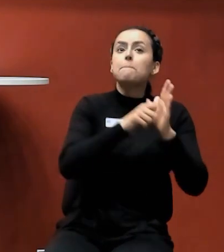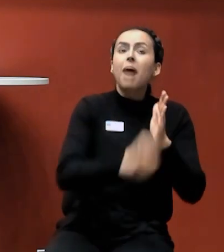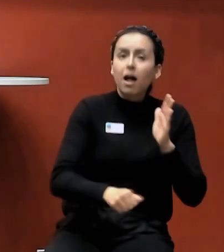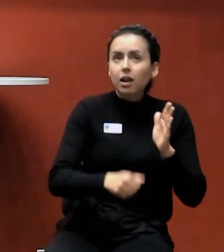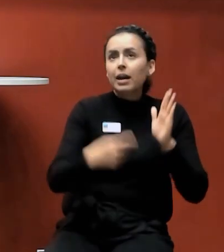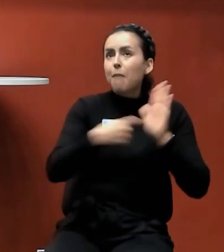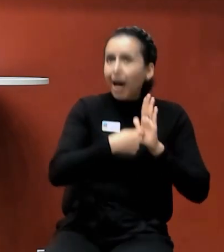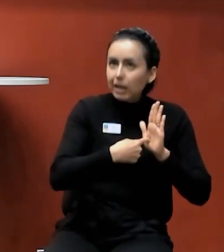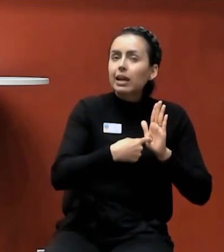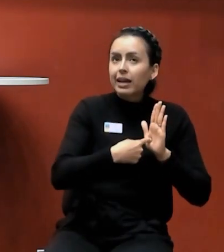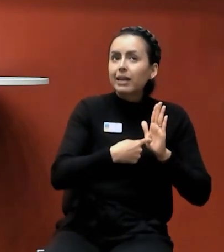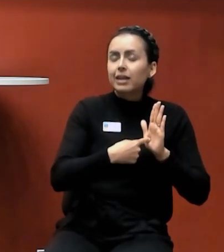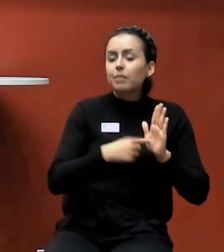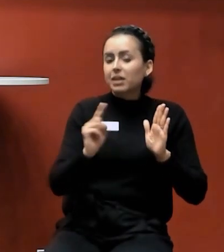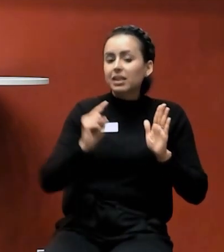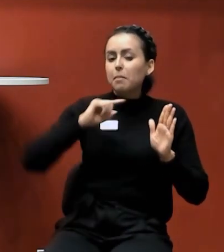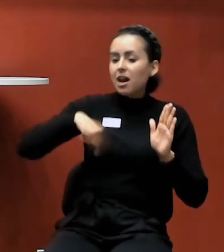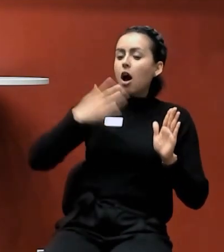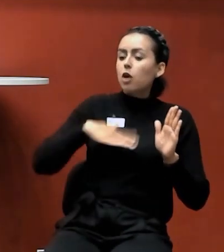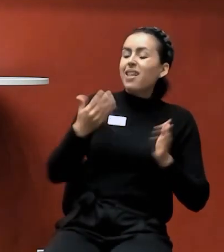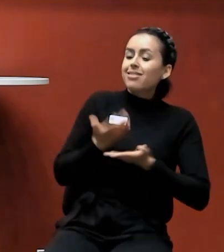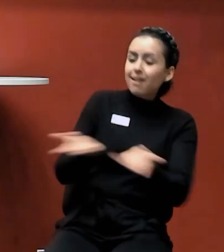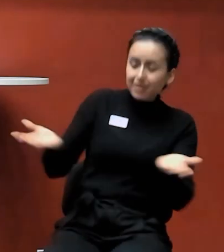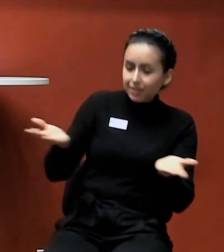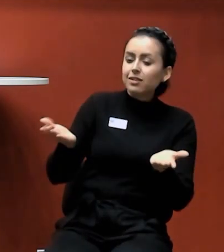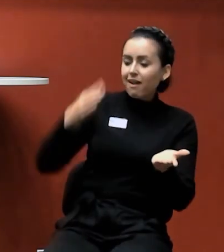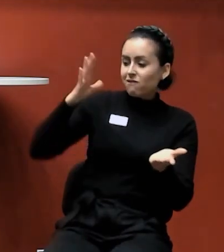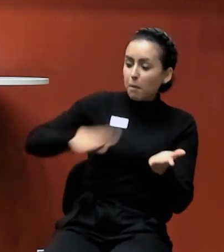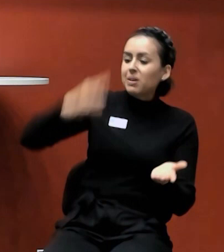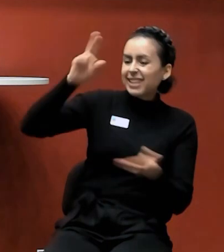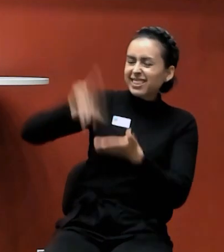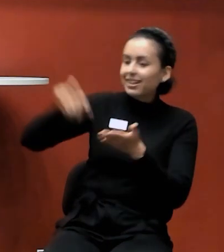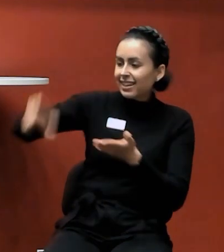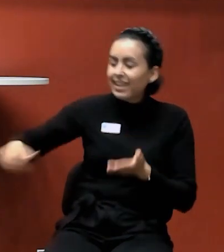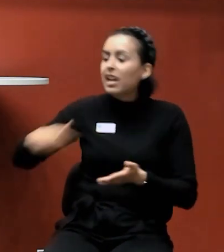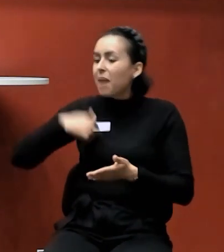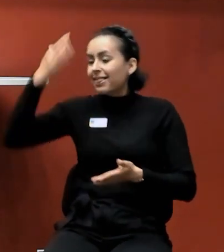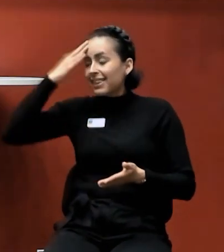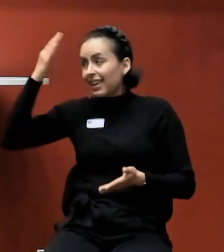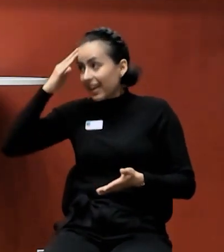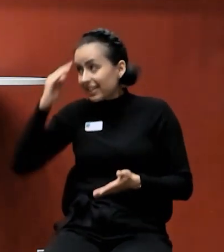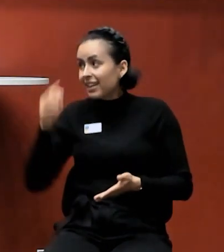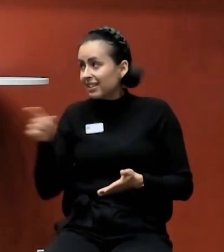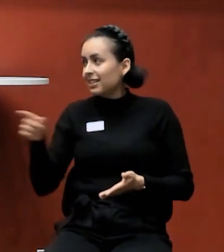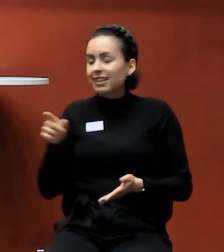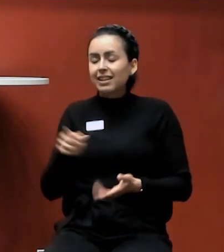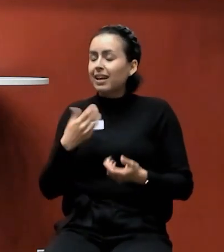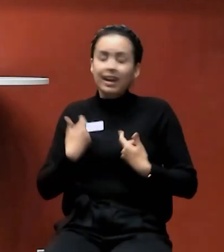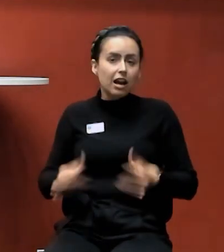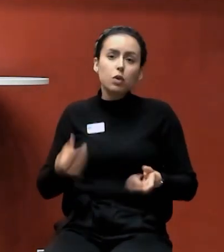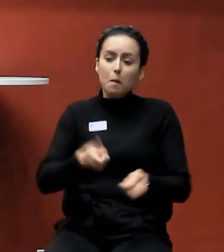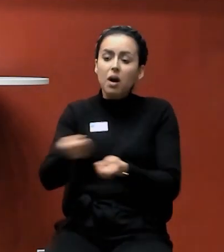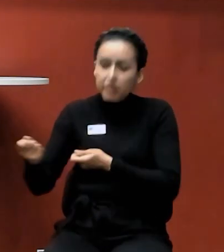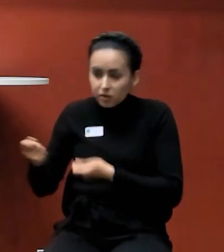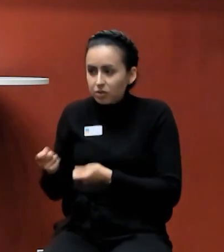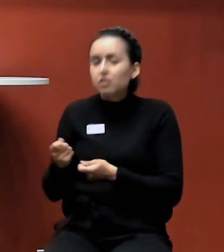I know you're saying no. This is not what you're saying. This is not what you're promoting we're at all. We're still there, and that's the reality. But that's the sad